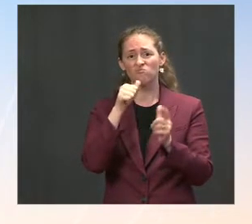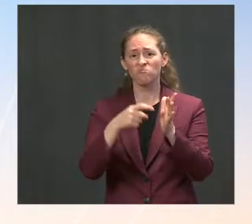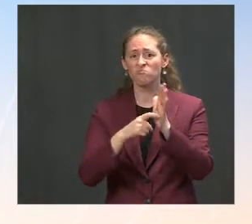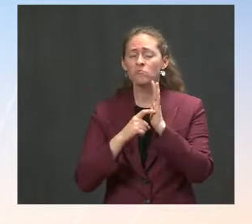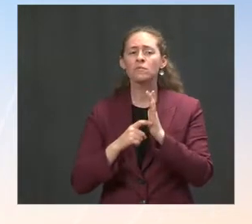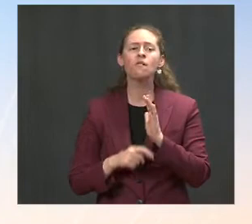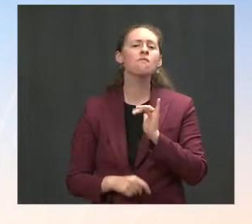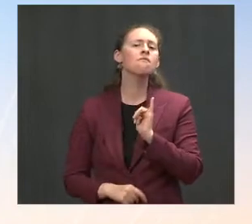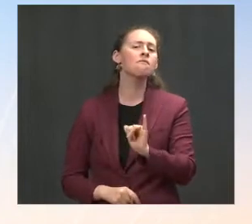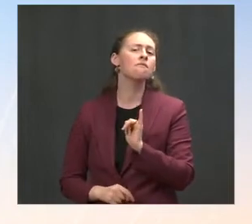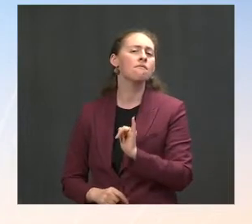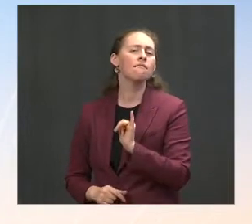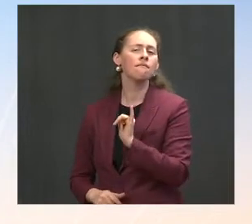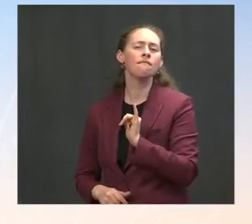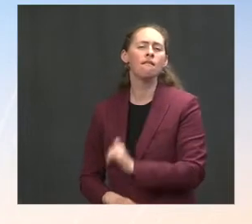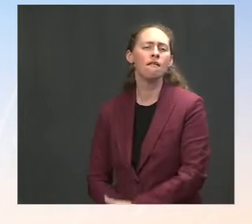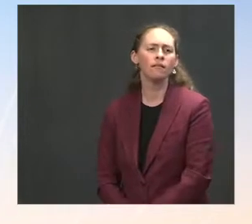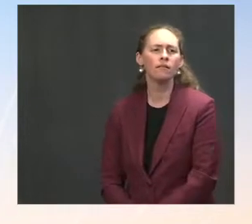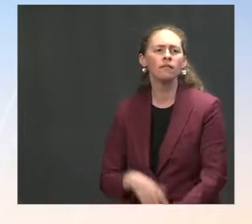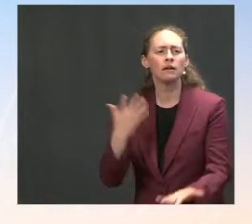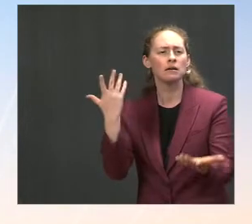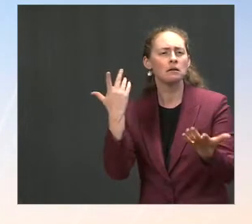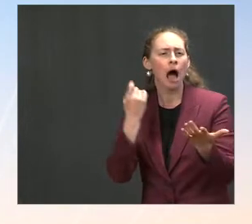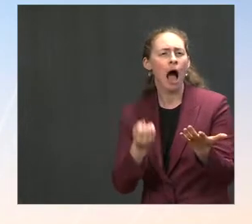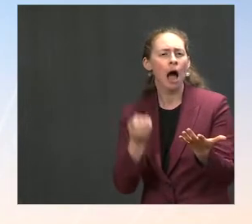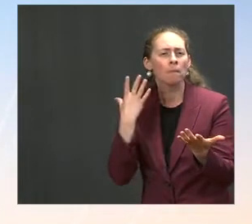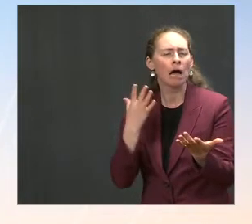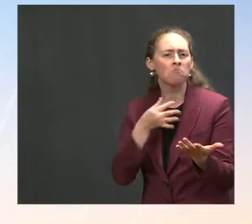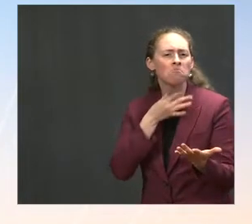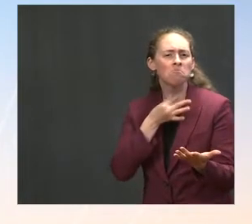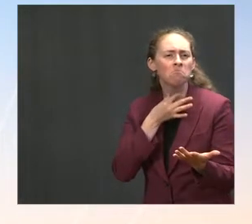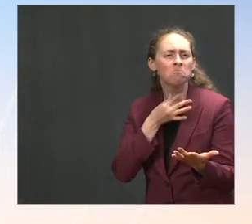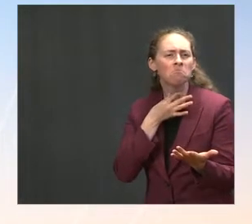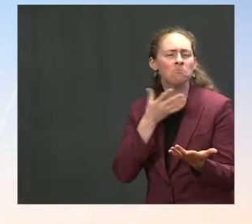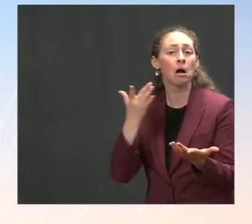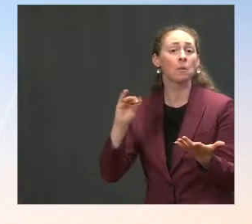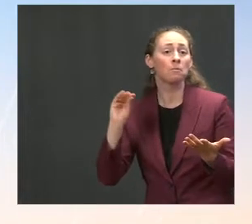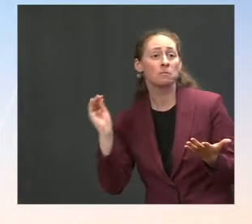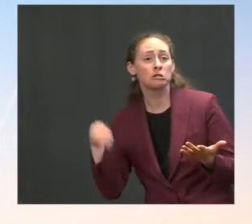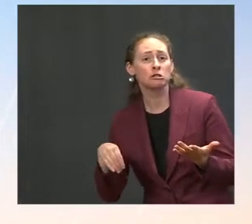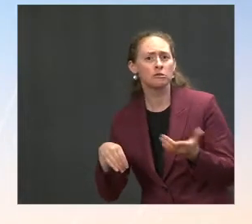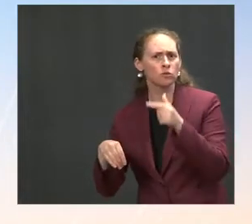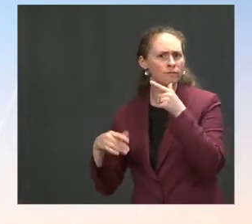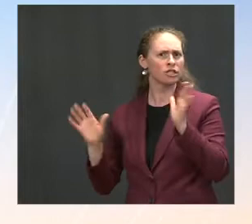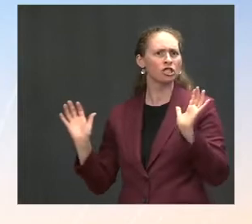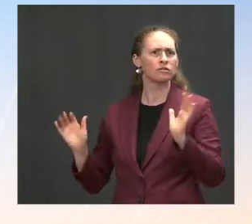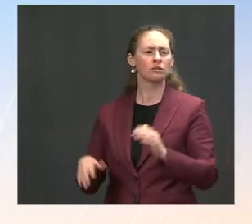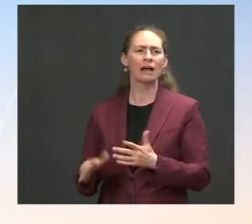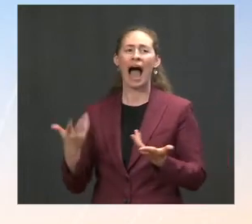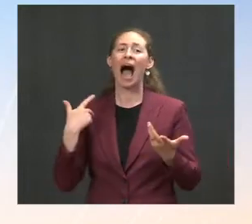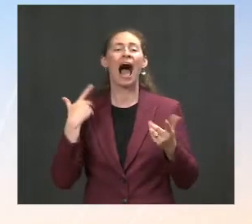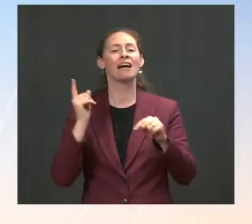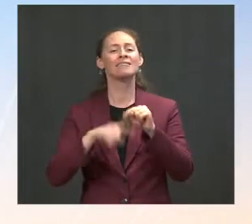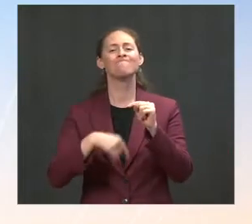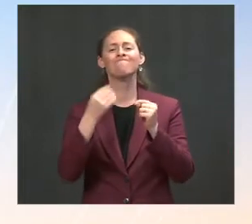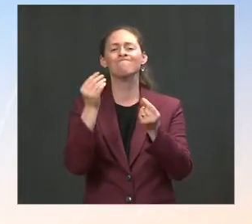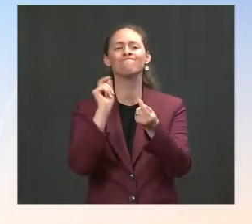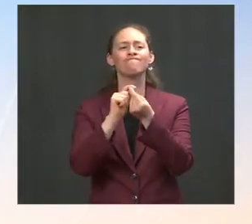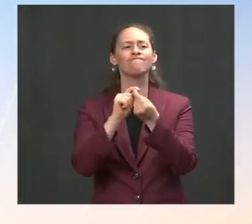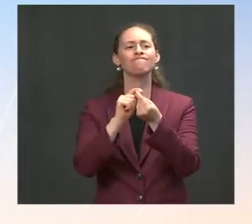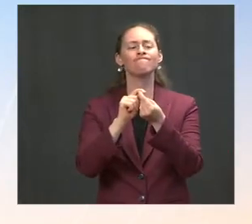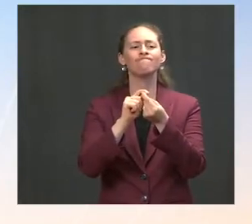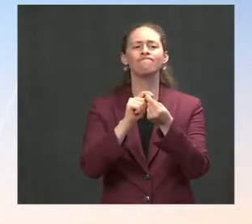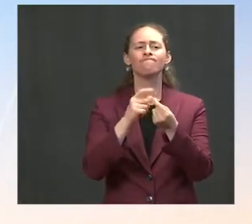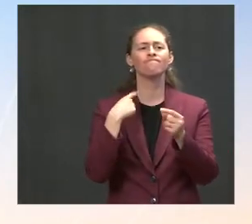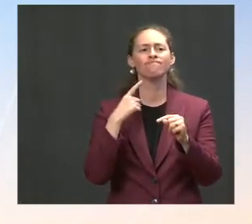or can you offer any confirmation to us on the percentage of employees who are vaccinated? I'm not going to provide that. I will see if there's more information to provide. Can you